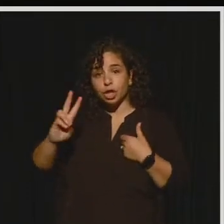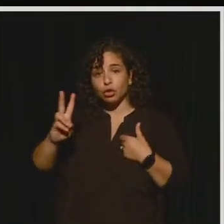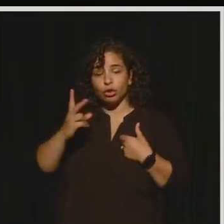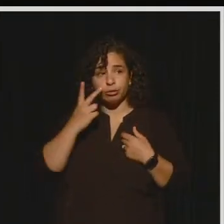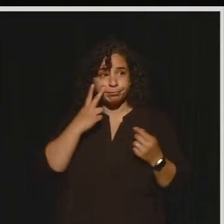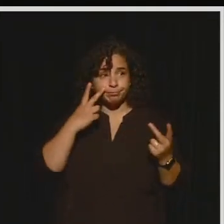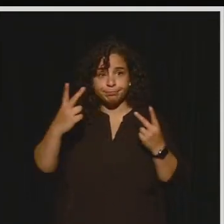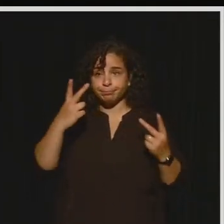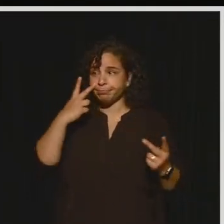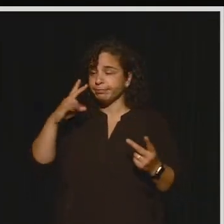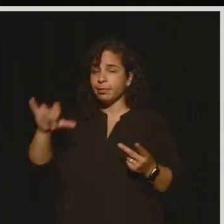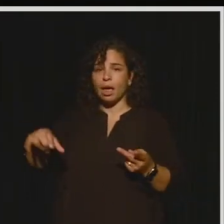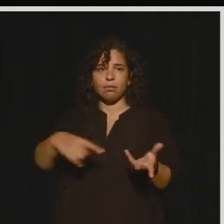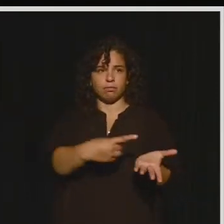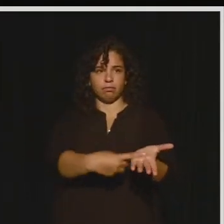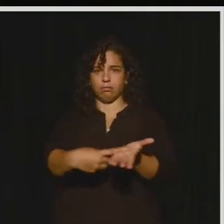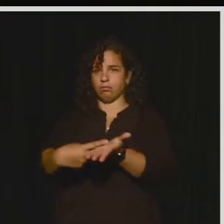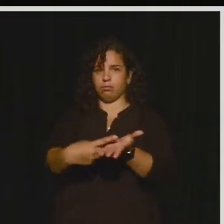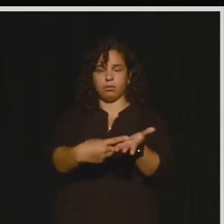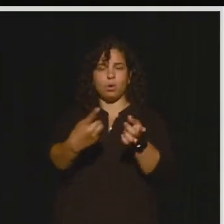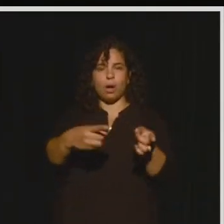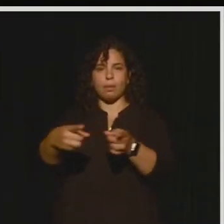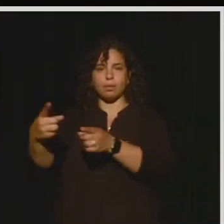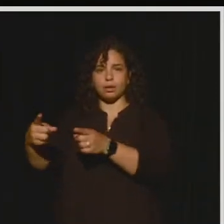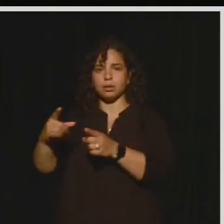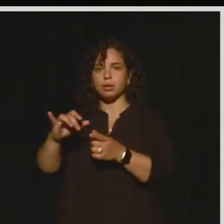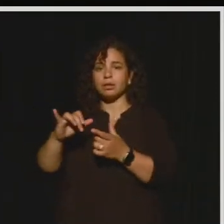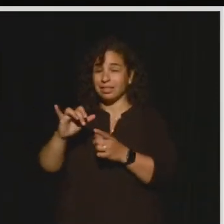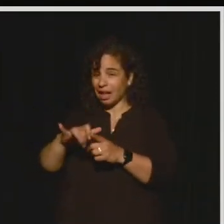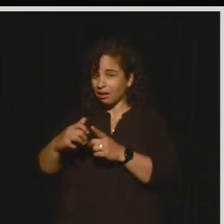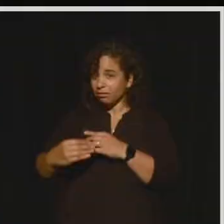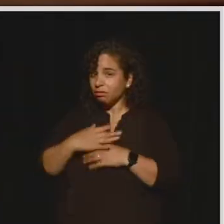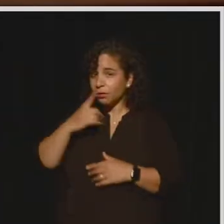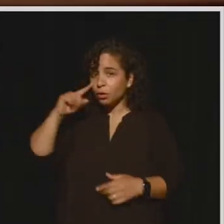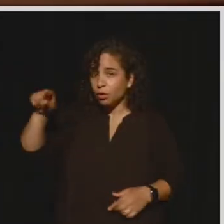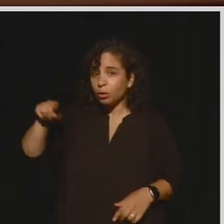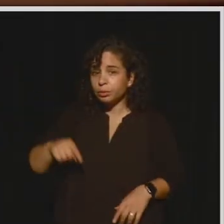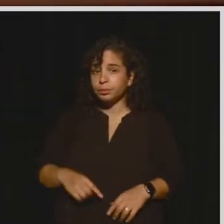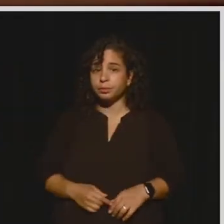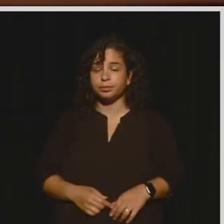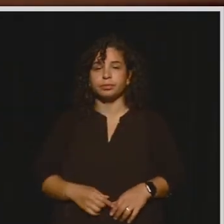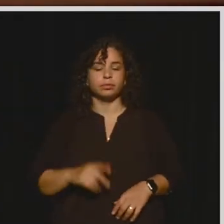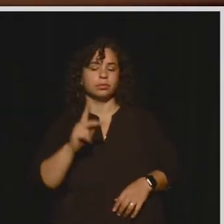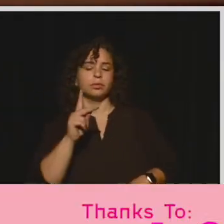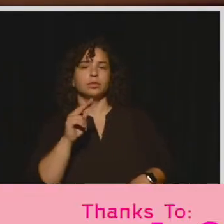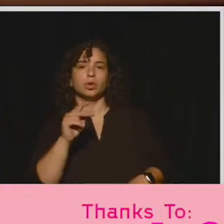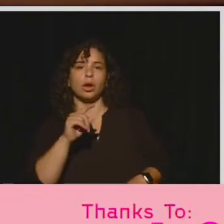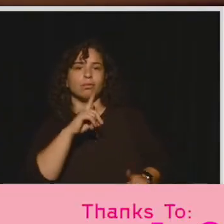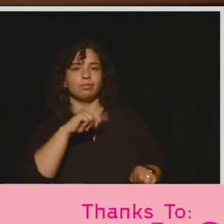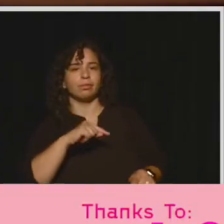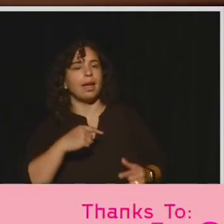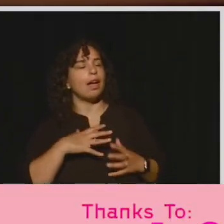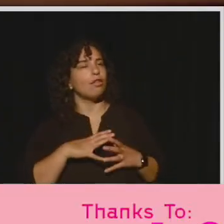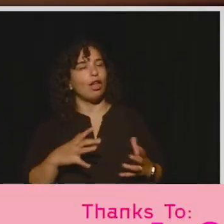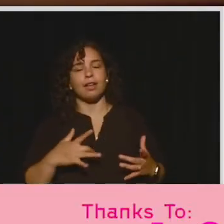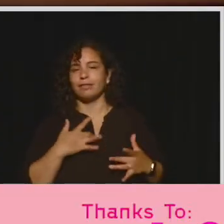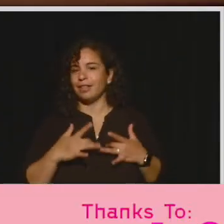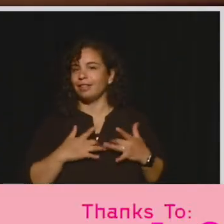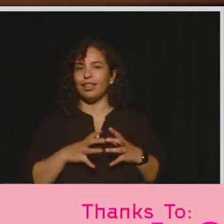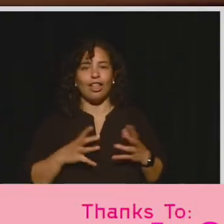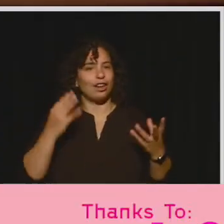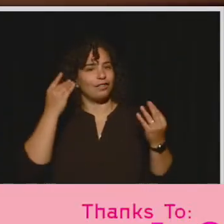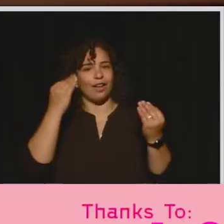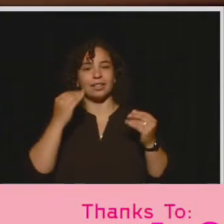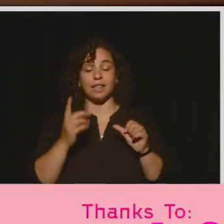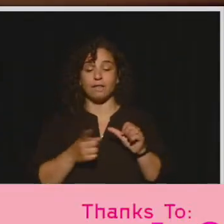watching this conversation, and what impact it had on you? Well, I've got all kinds of feelings. I have all kinds of thoughts. The first one